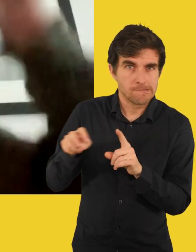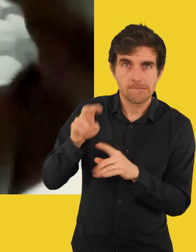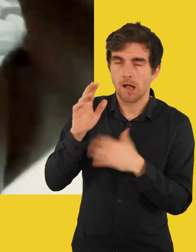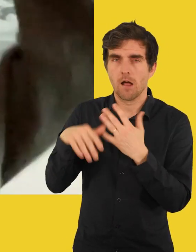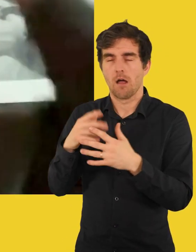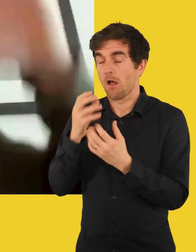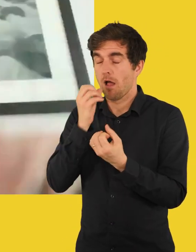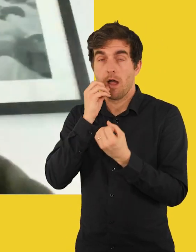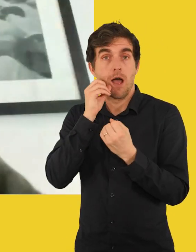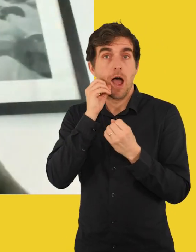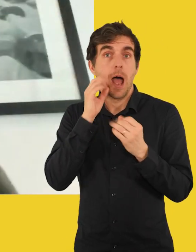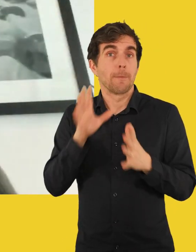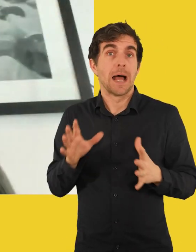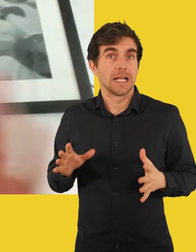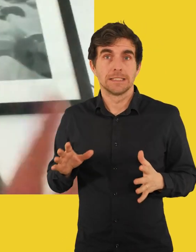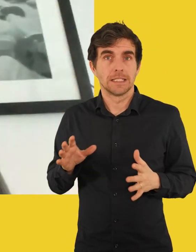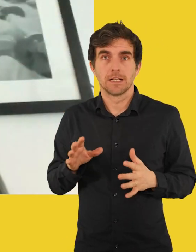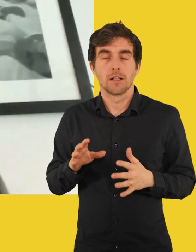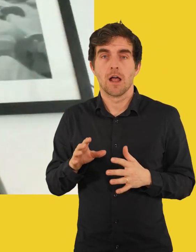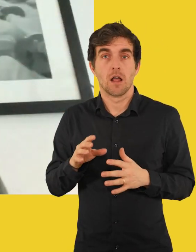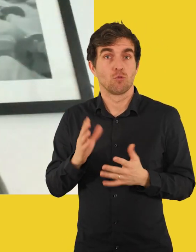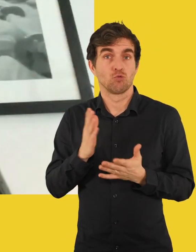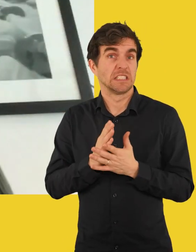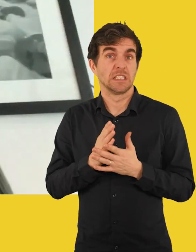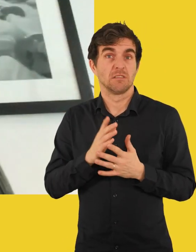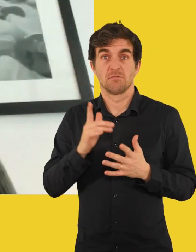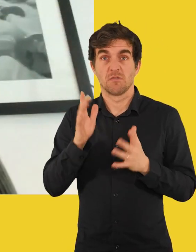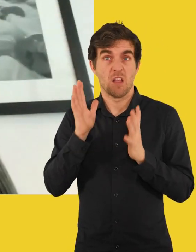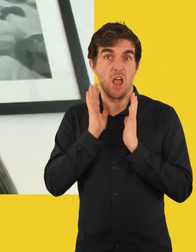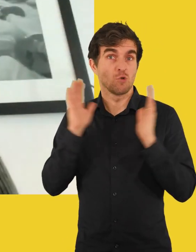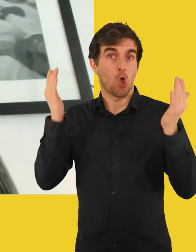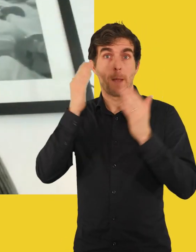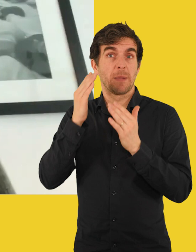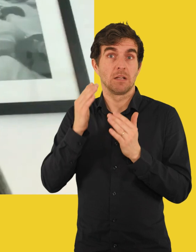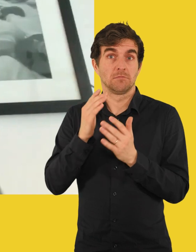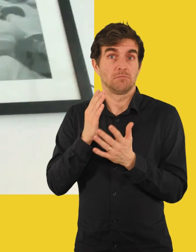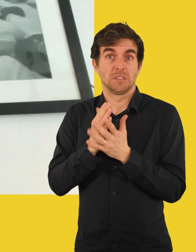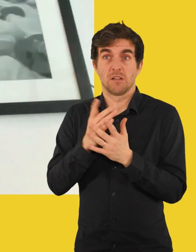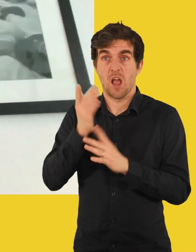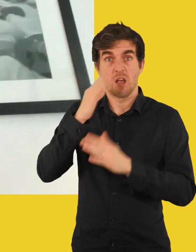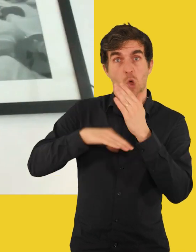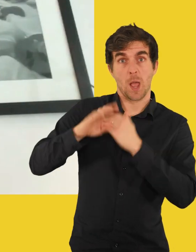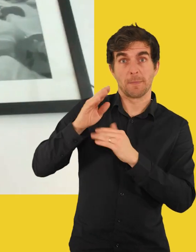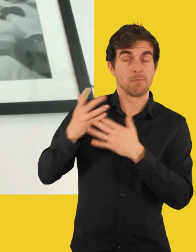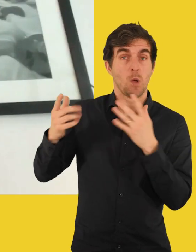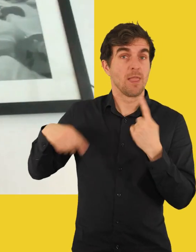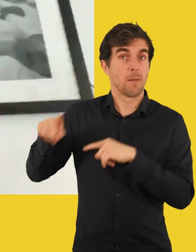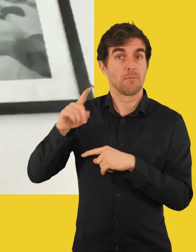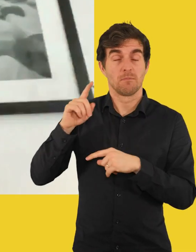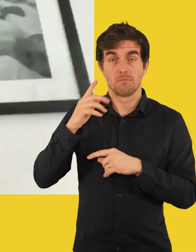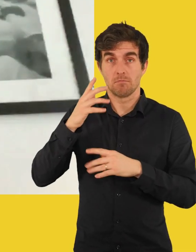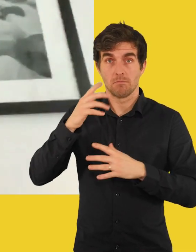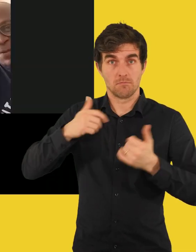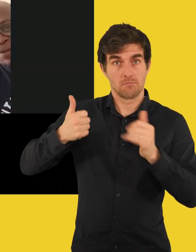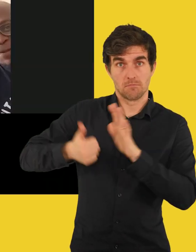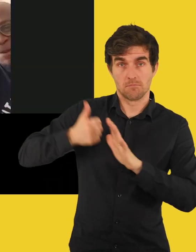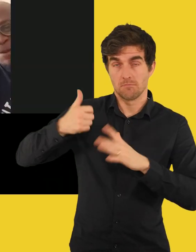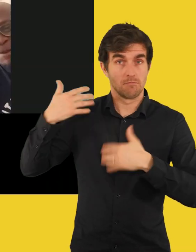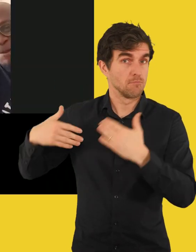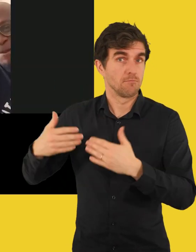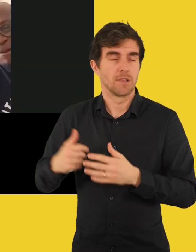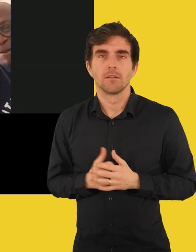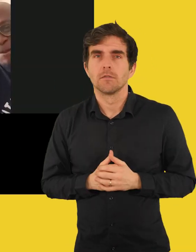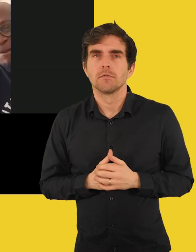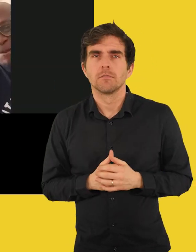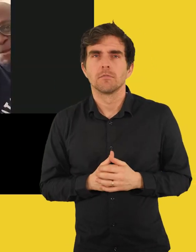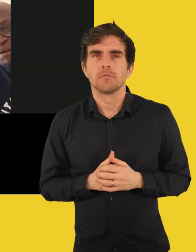you know, all the way up to quite the most extraordinary thing. They're acrobats. Most of them are acrobats. And so